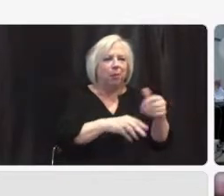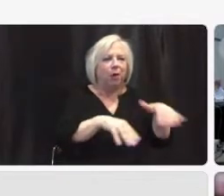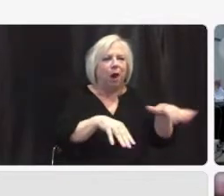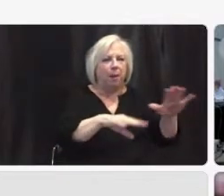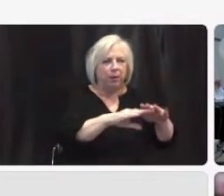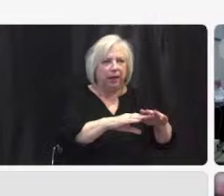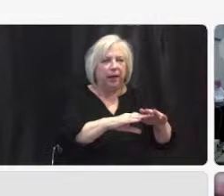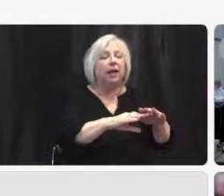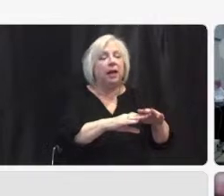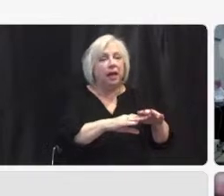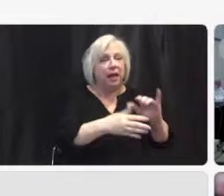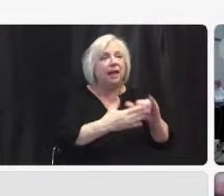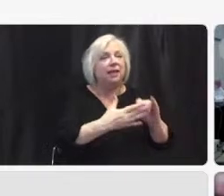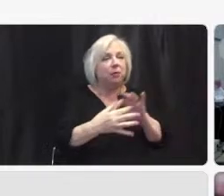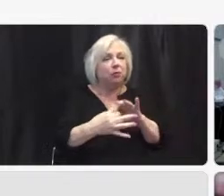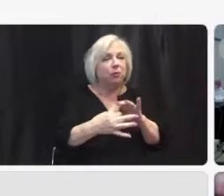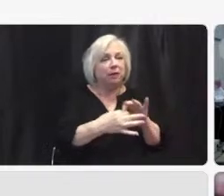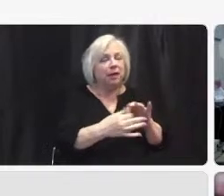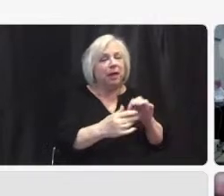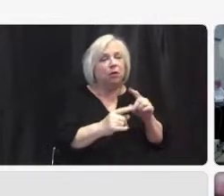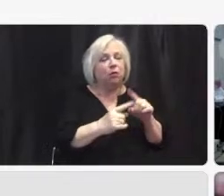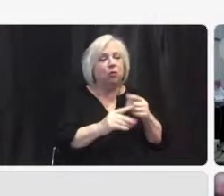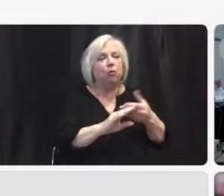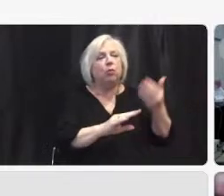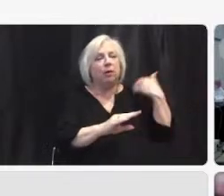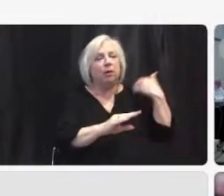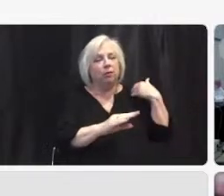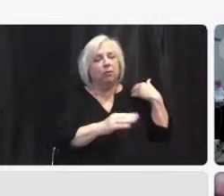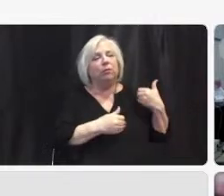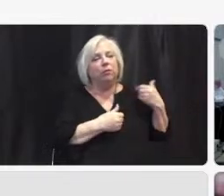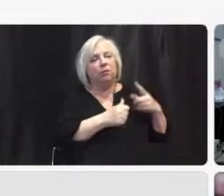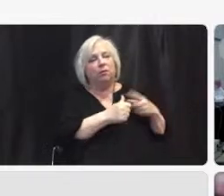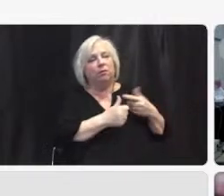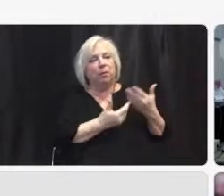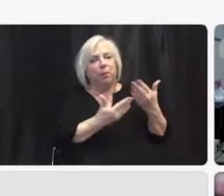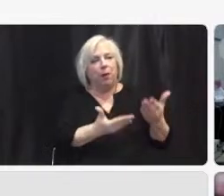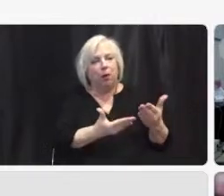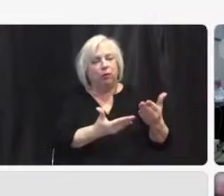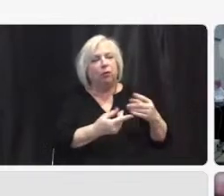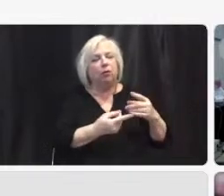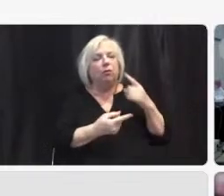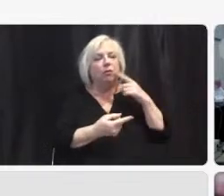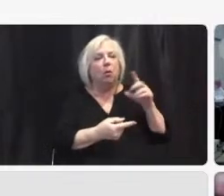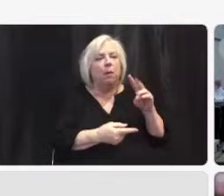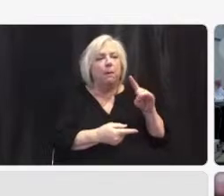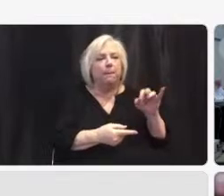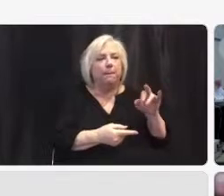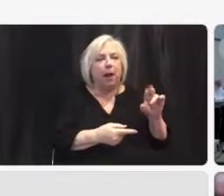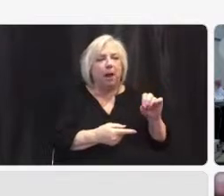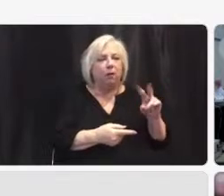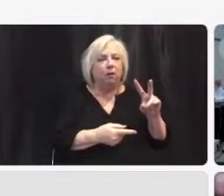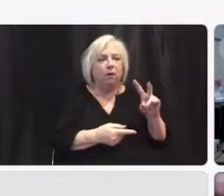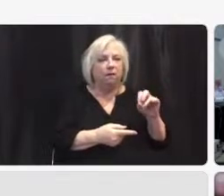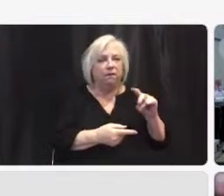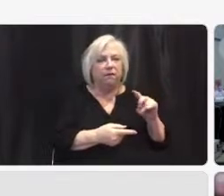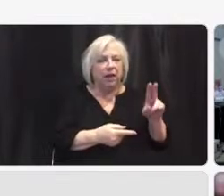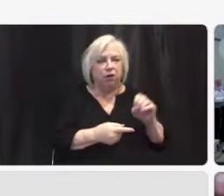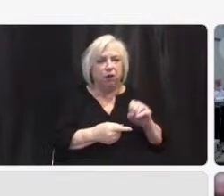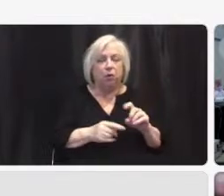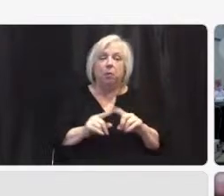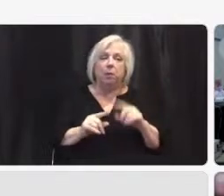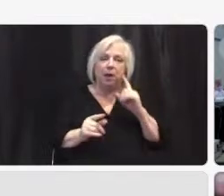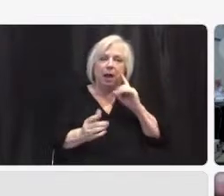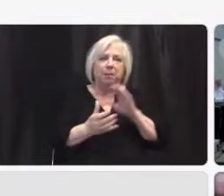venue. And I had several contractors come out so I could get a quote for that. But I believe